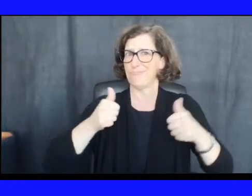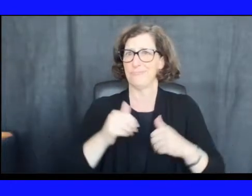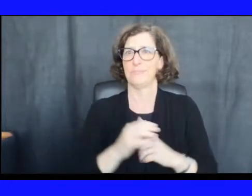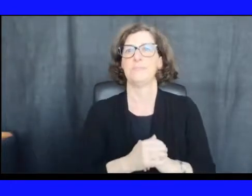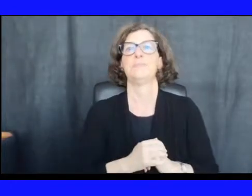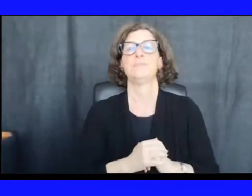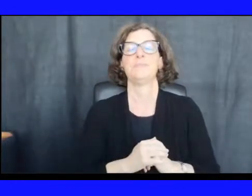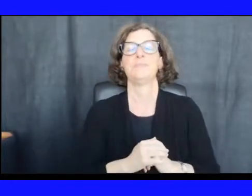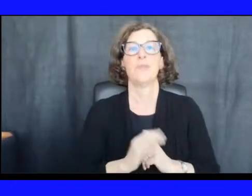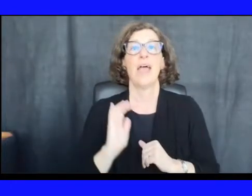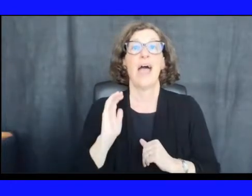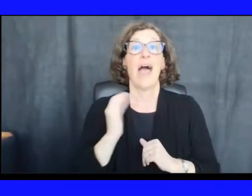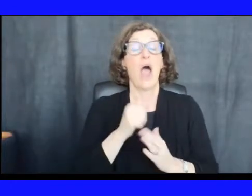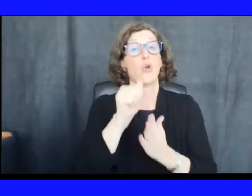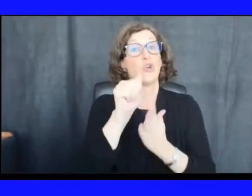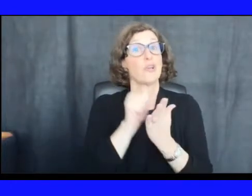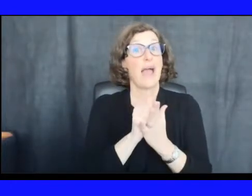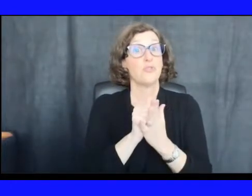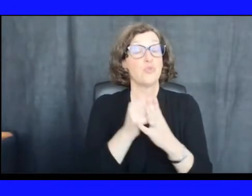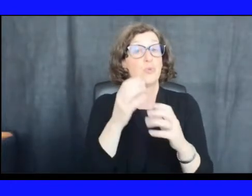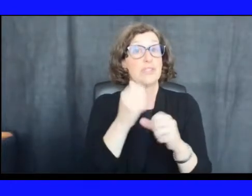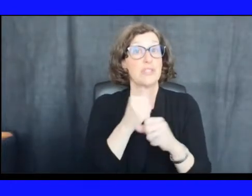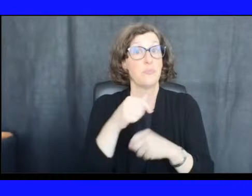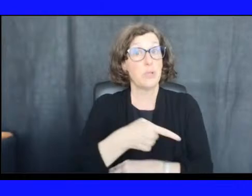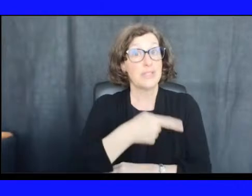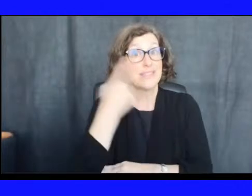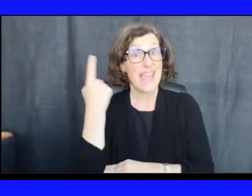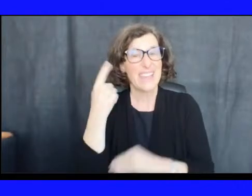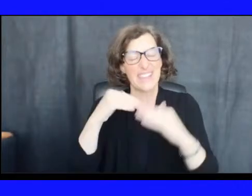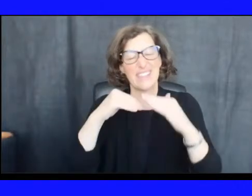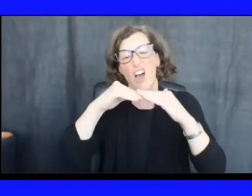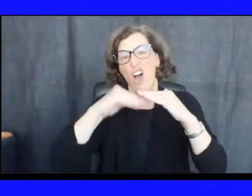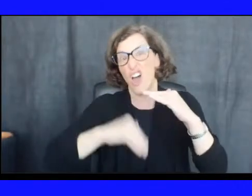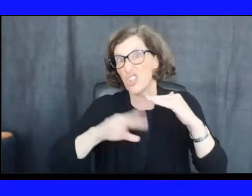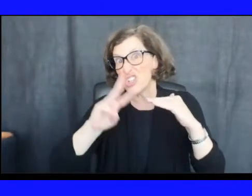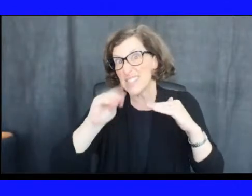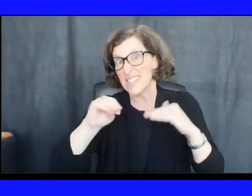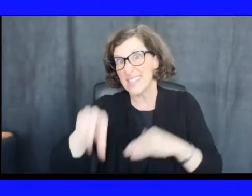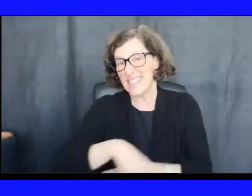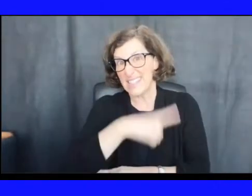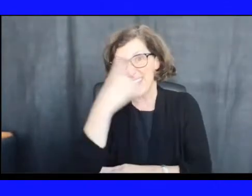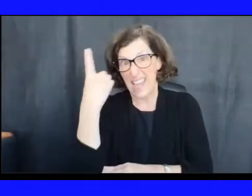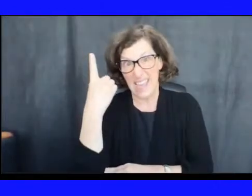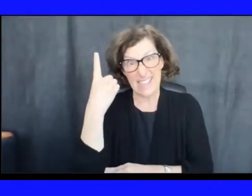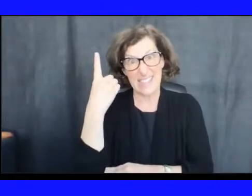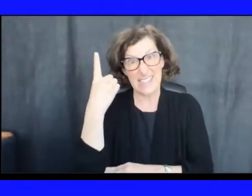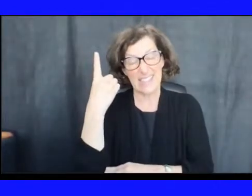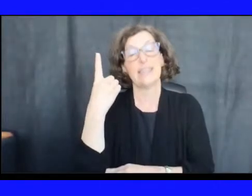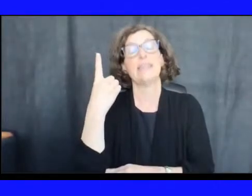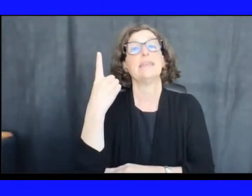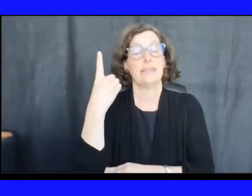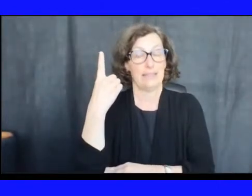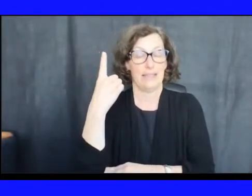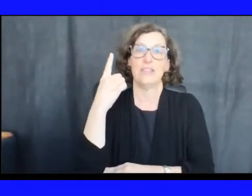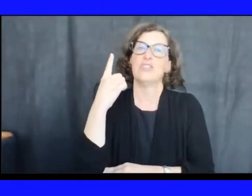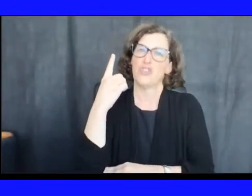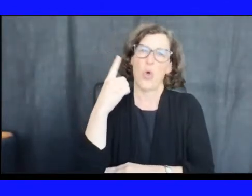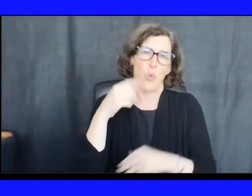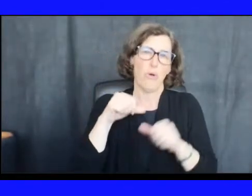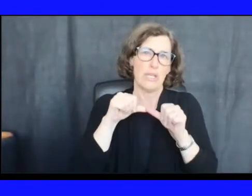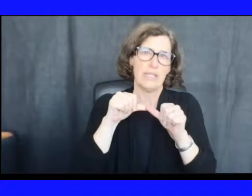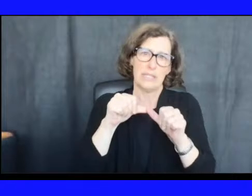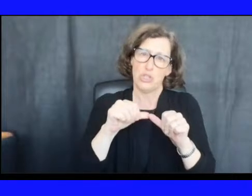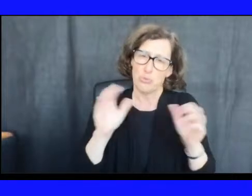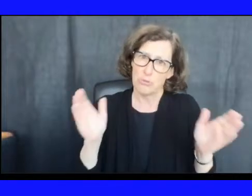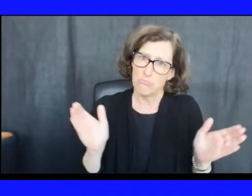center migration project. So it's at 17% of the total project completion, and the milestones for this quarter are